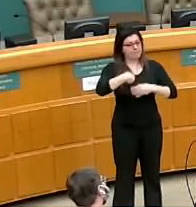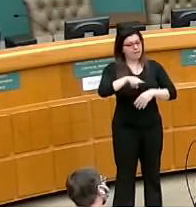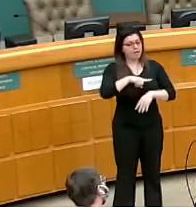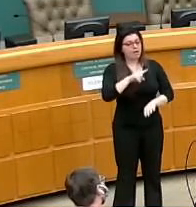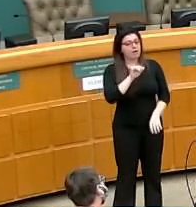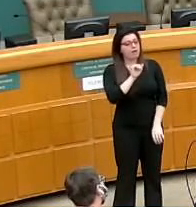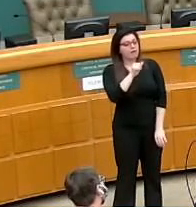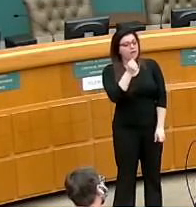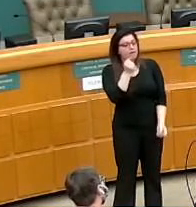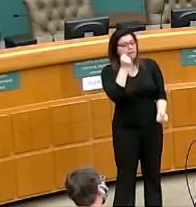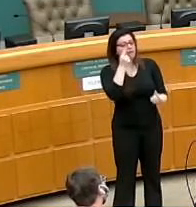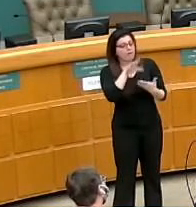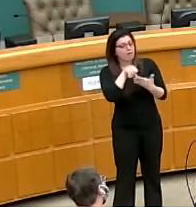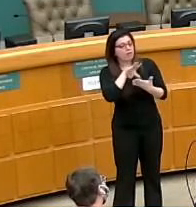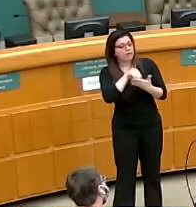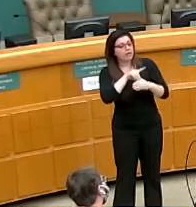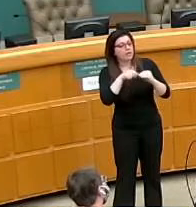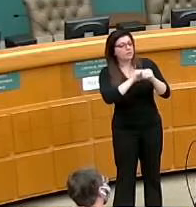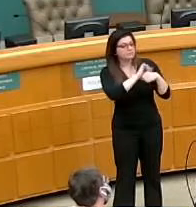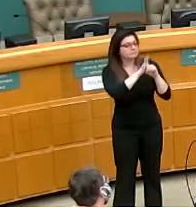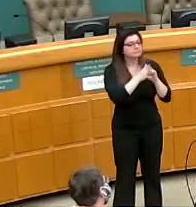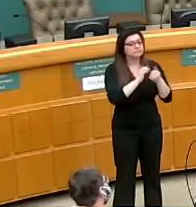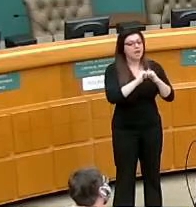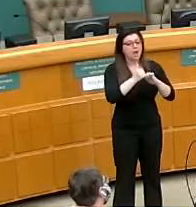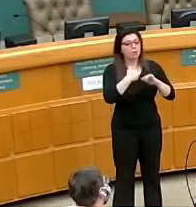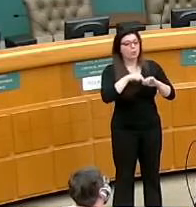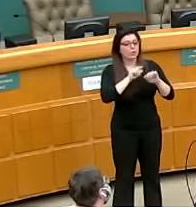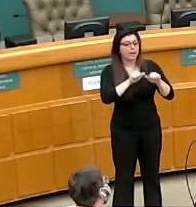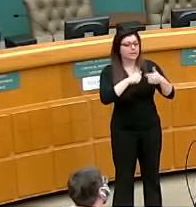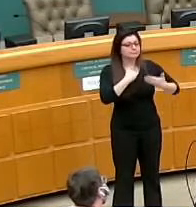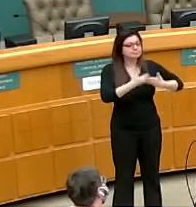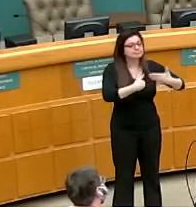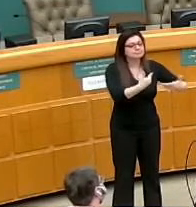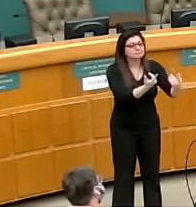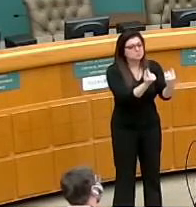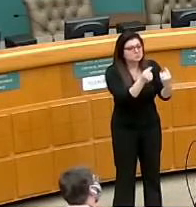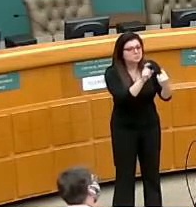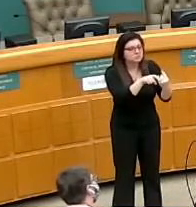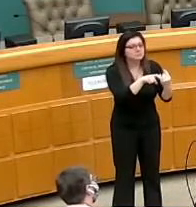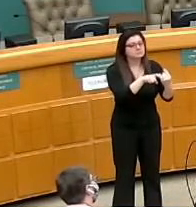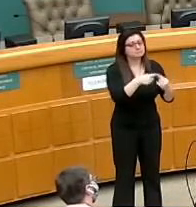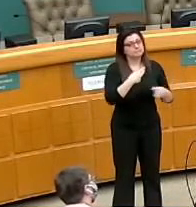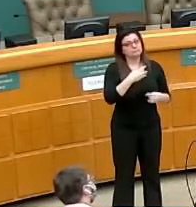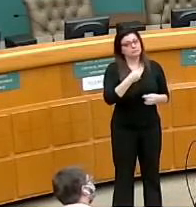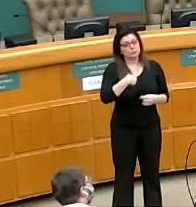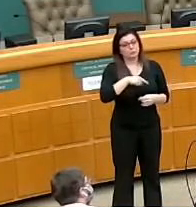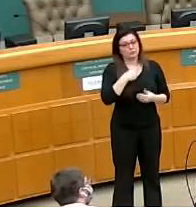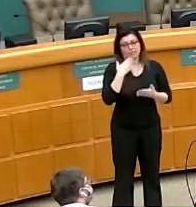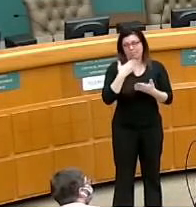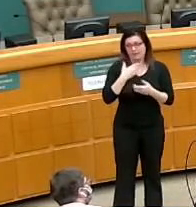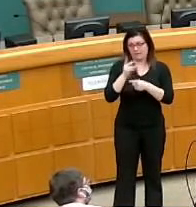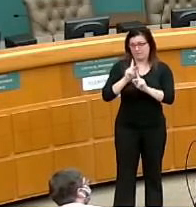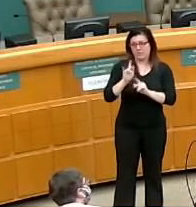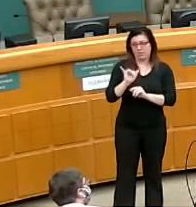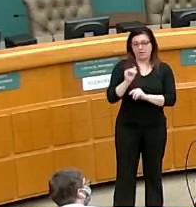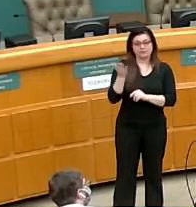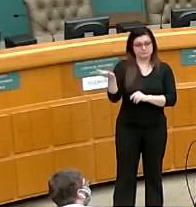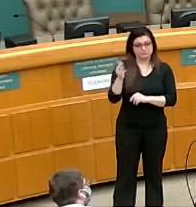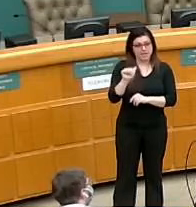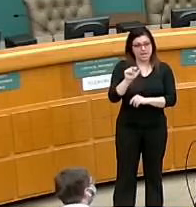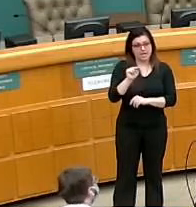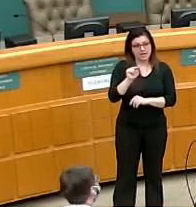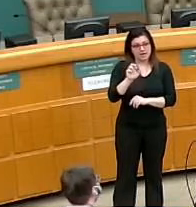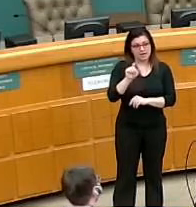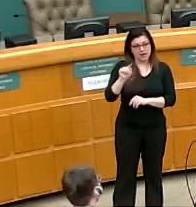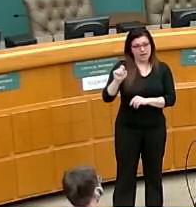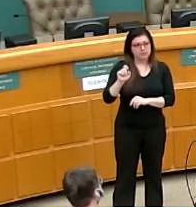with advice on how to progress forward as a community and as a people. We're also thankful for people like Annette, our health director, a professional in the